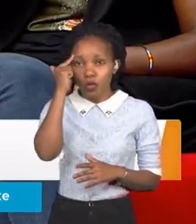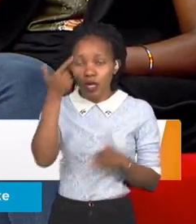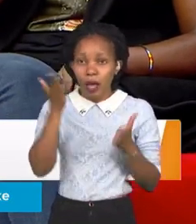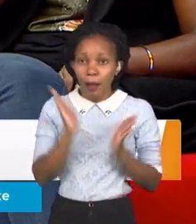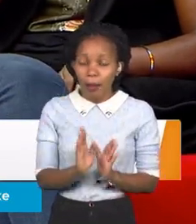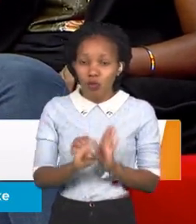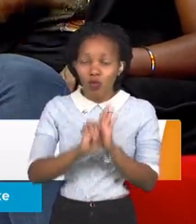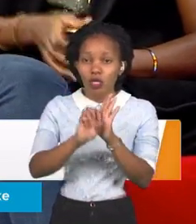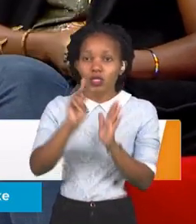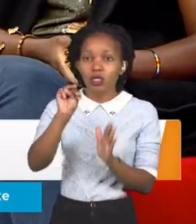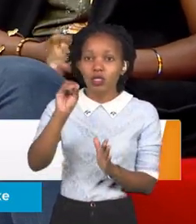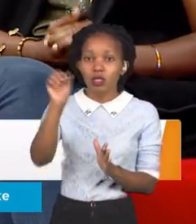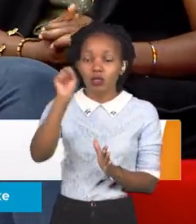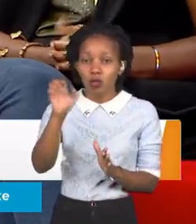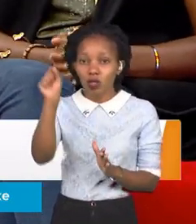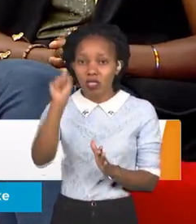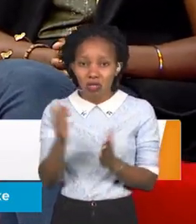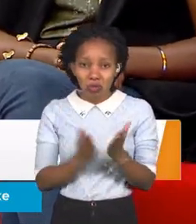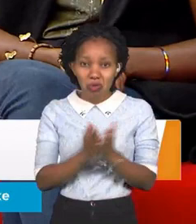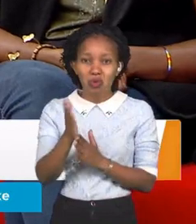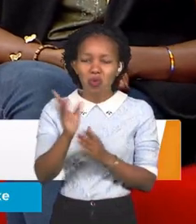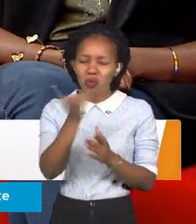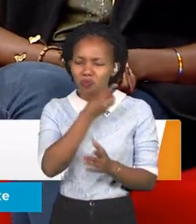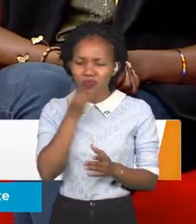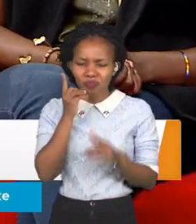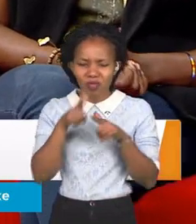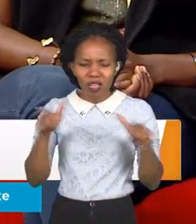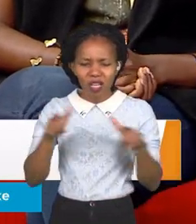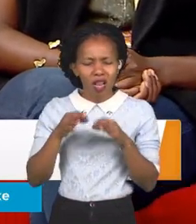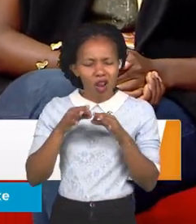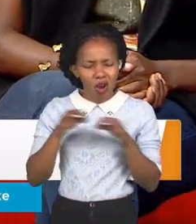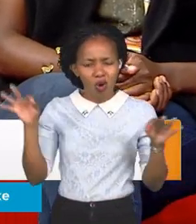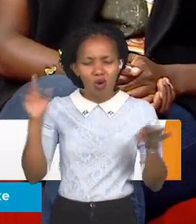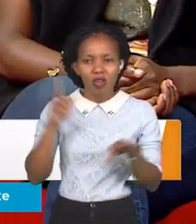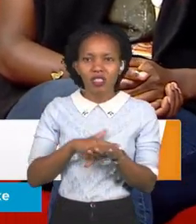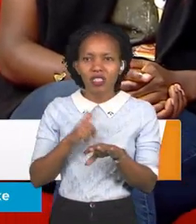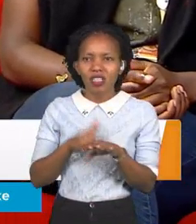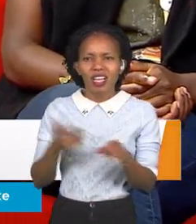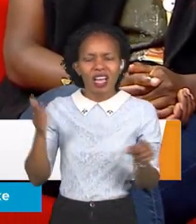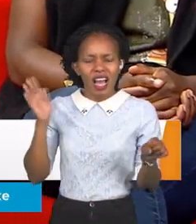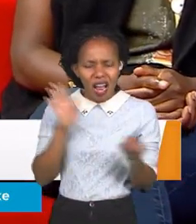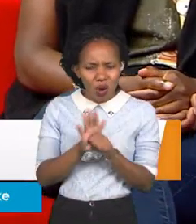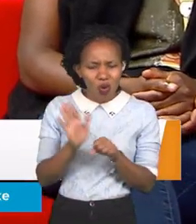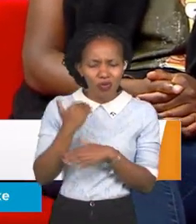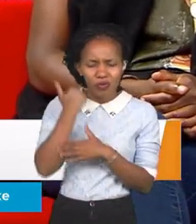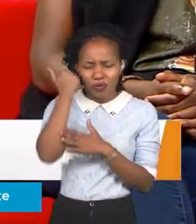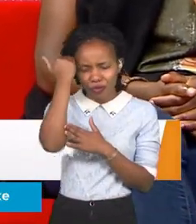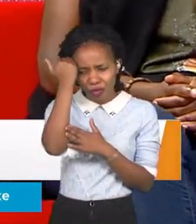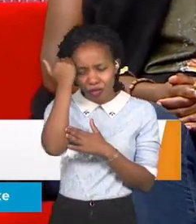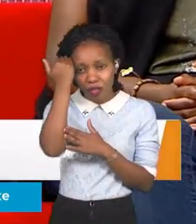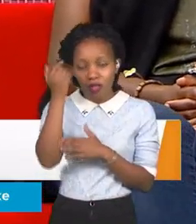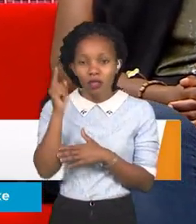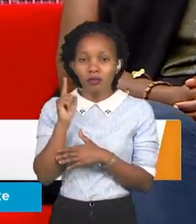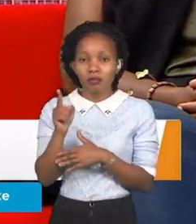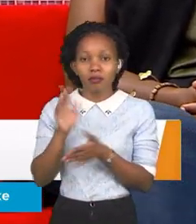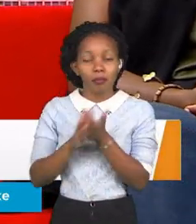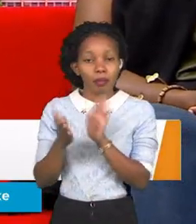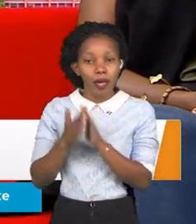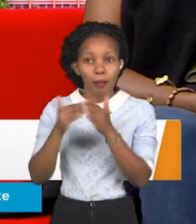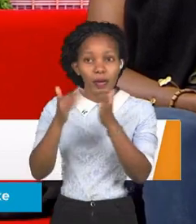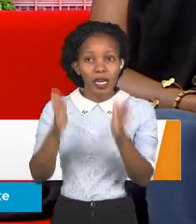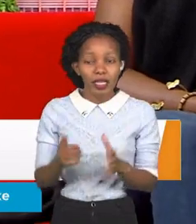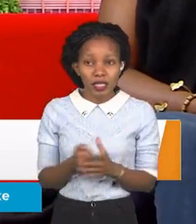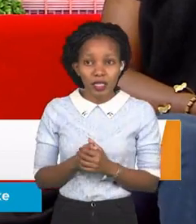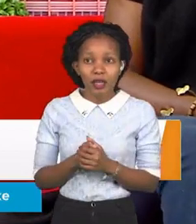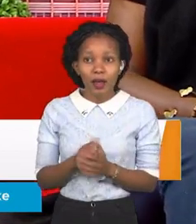like Moses went through the wilderness for a long time. He underwent a lot of stress for him to be a leader. Yeah, sure. He